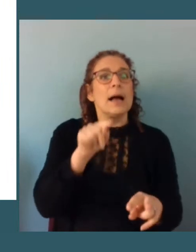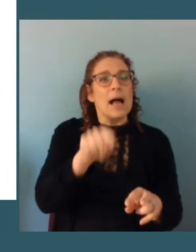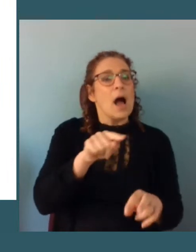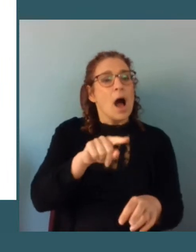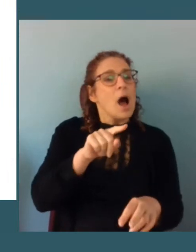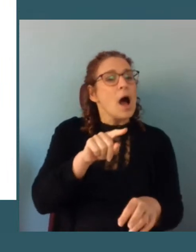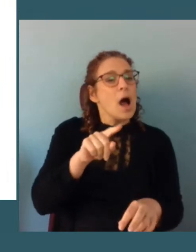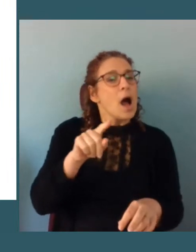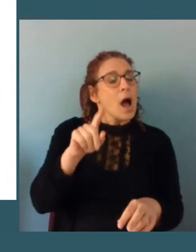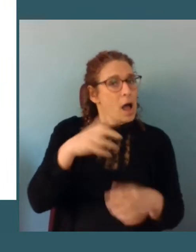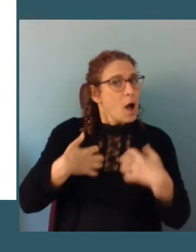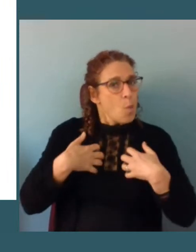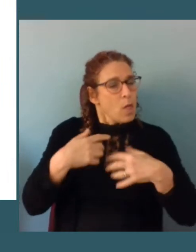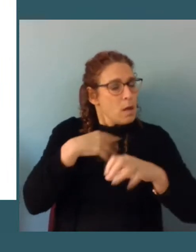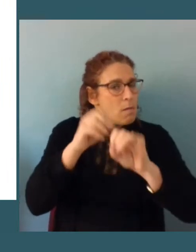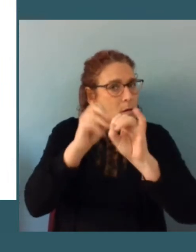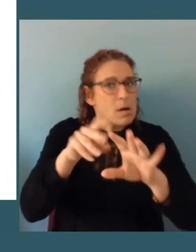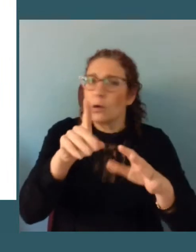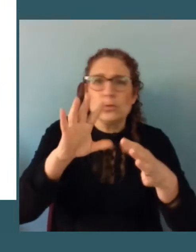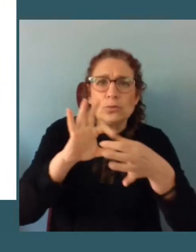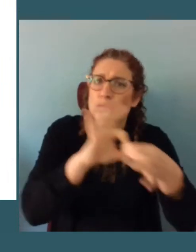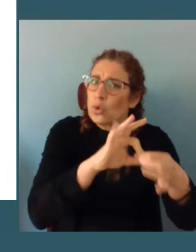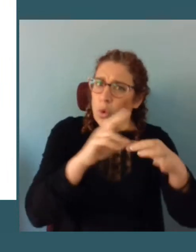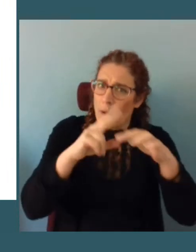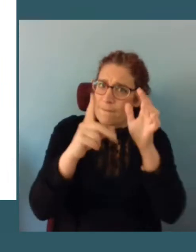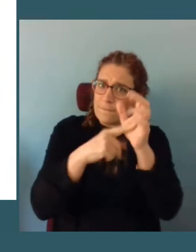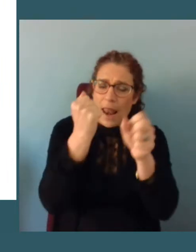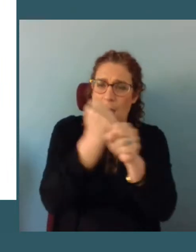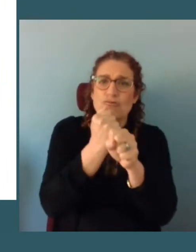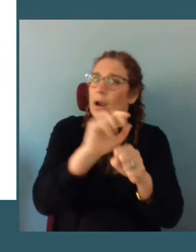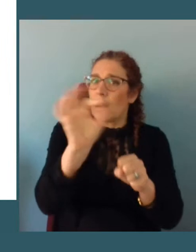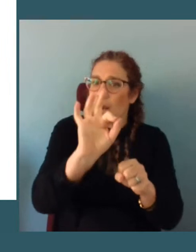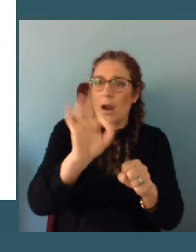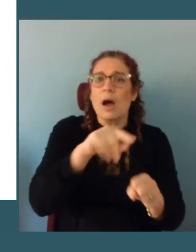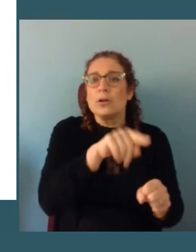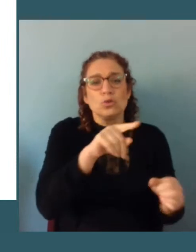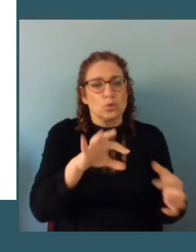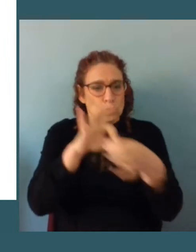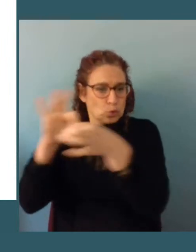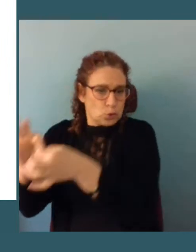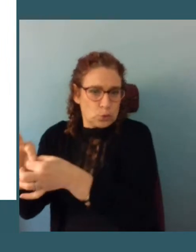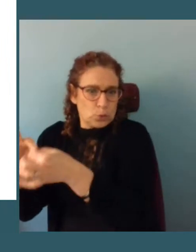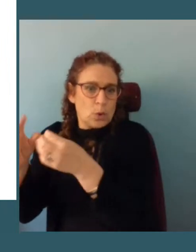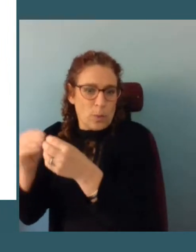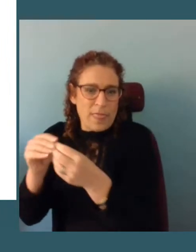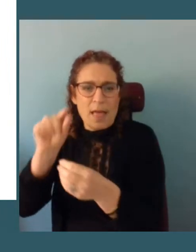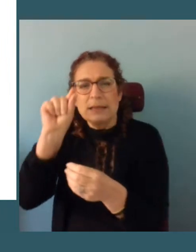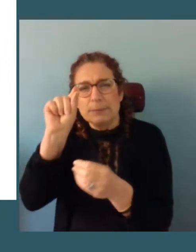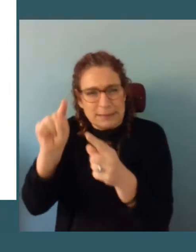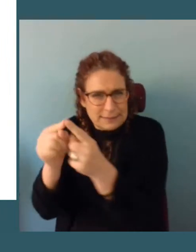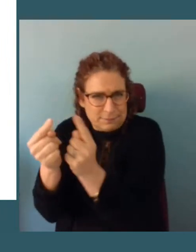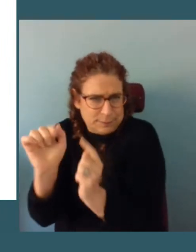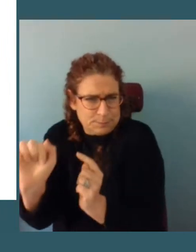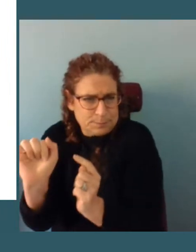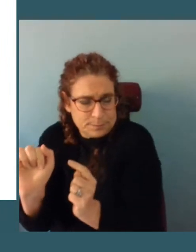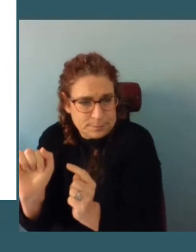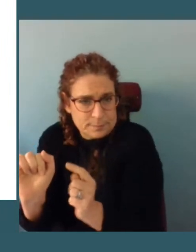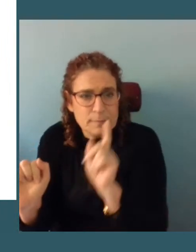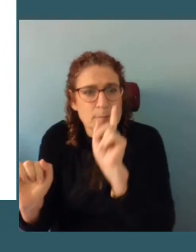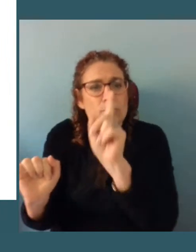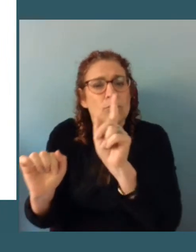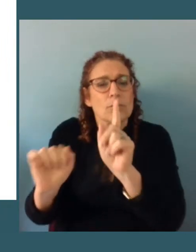do with filaggrin, but a slightly different axis. Time matters is what